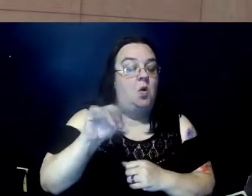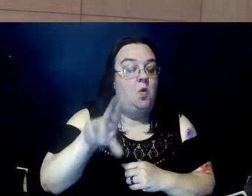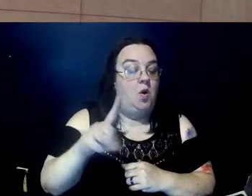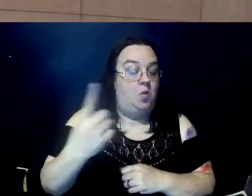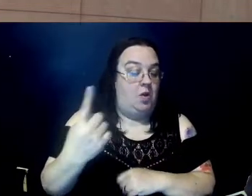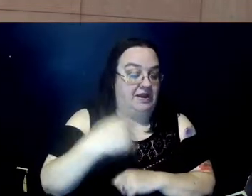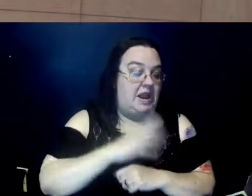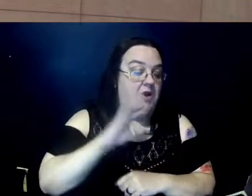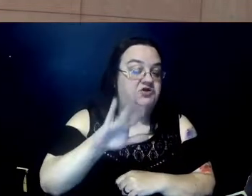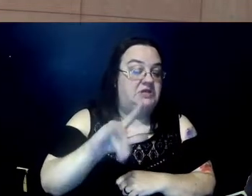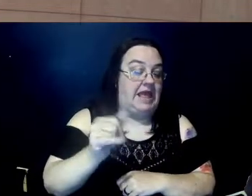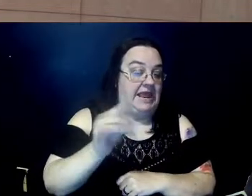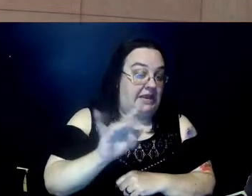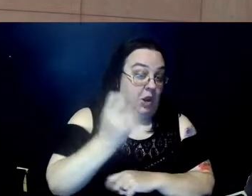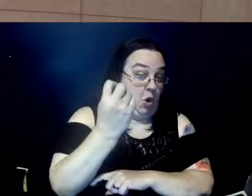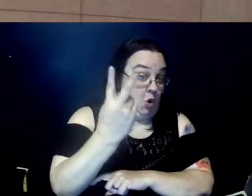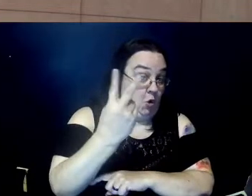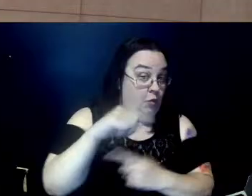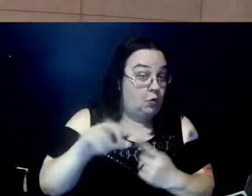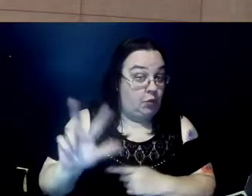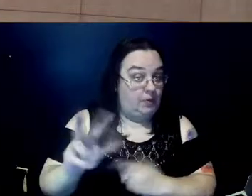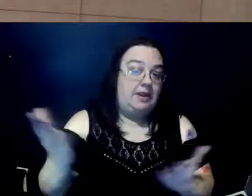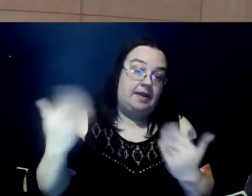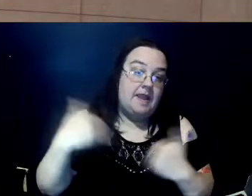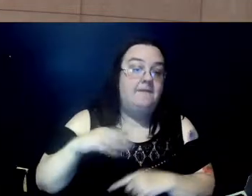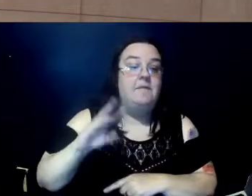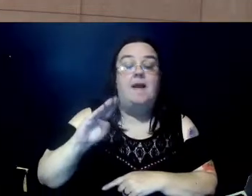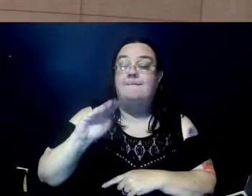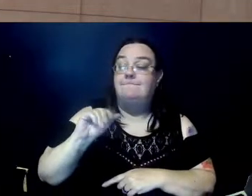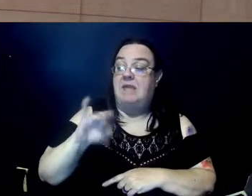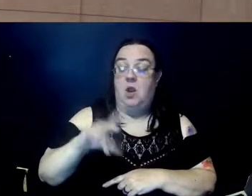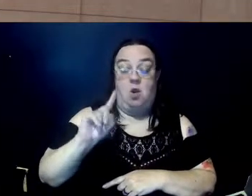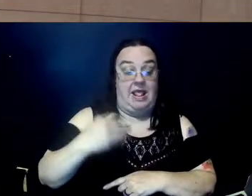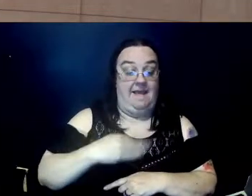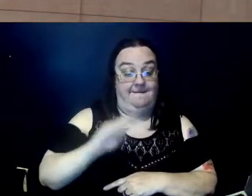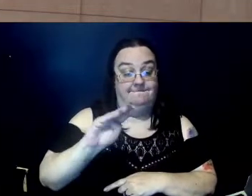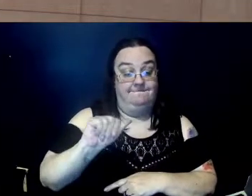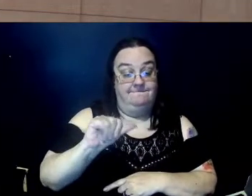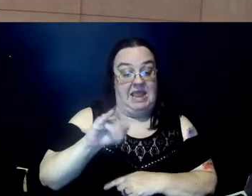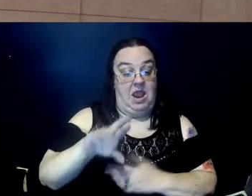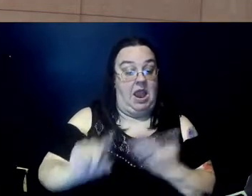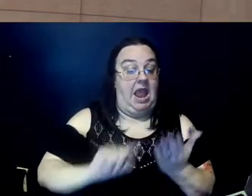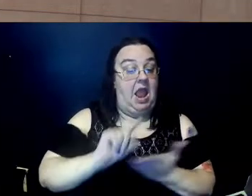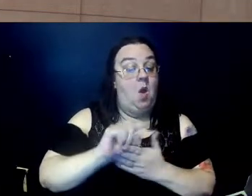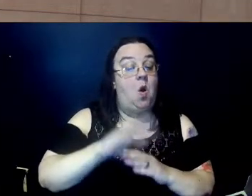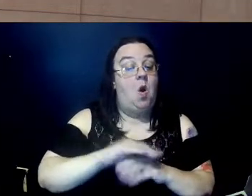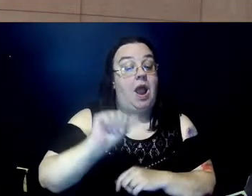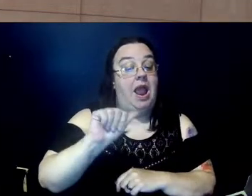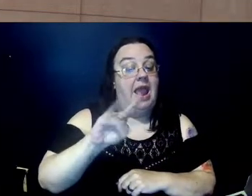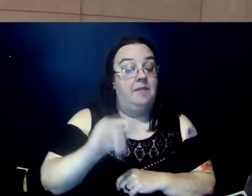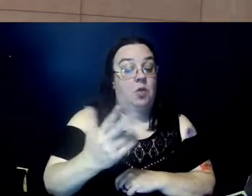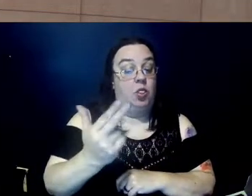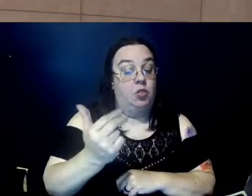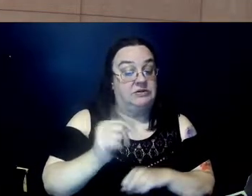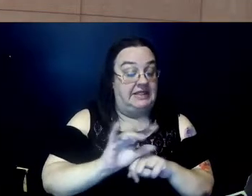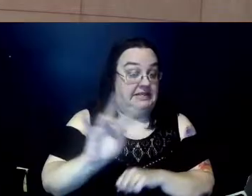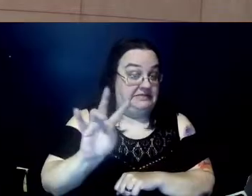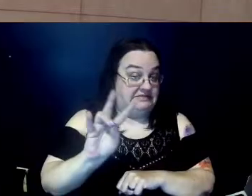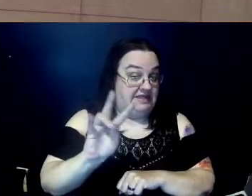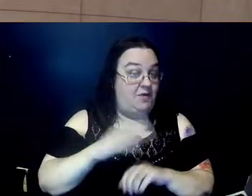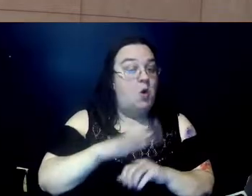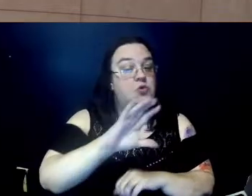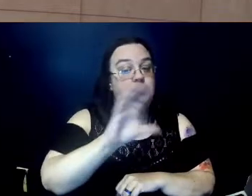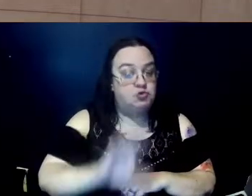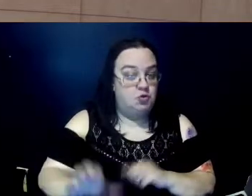p.m. Come out. My only item is that I have mayor's hours on April 13th at 7 o'clock on Zoom